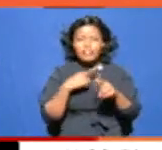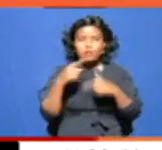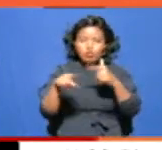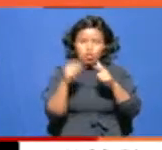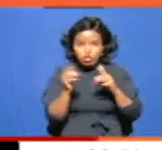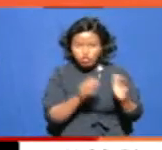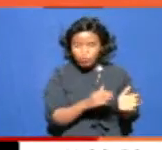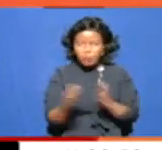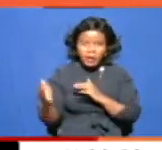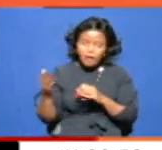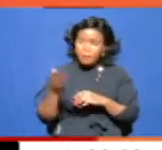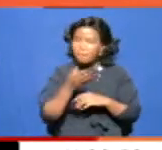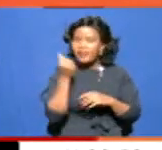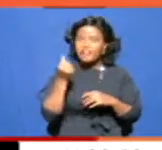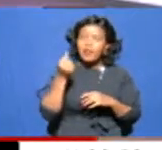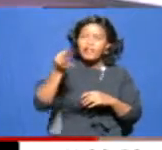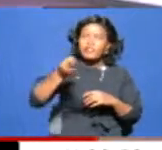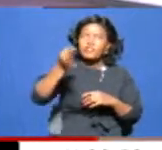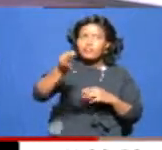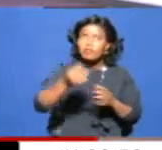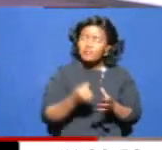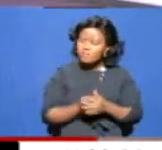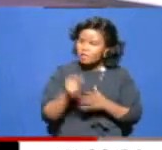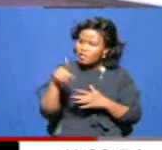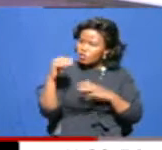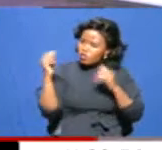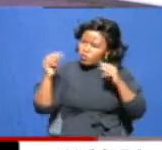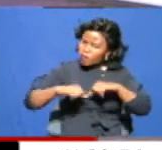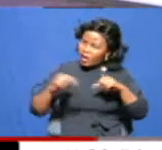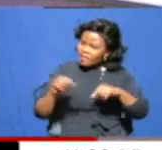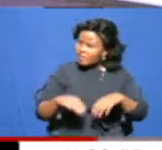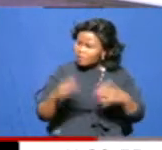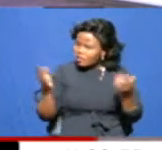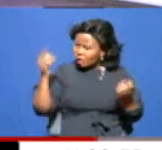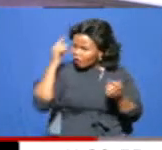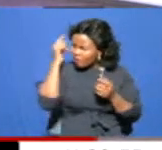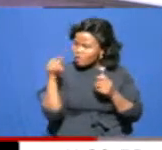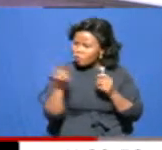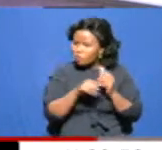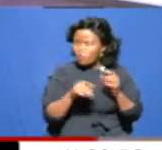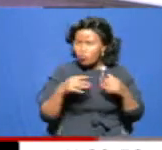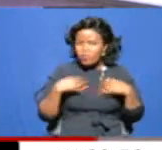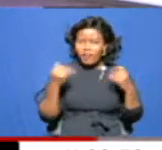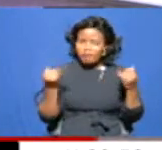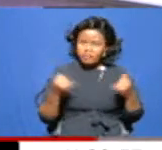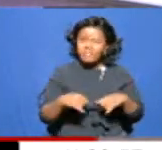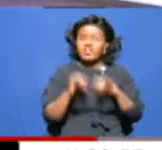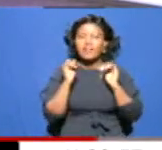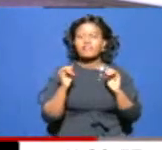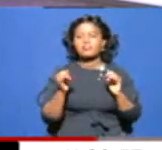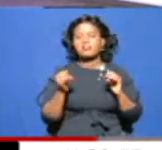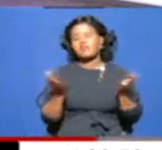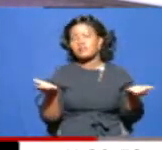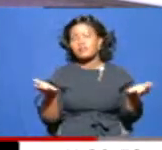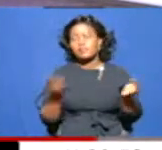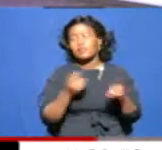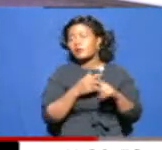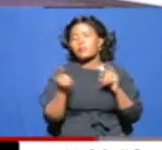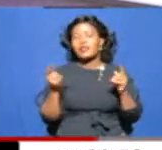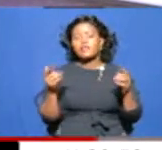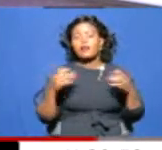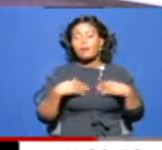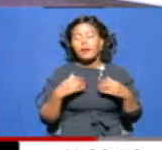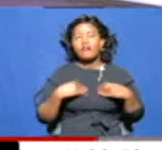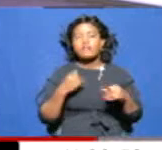Mm-hmm. Yeah. Do you agree with that, or do you think we try too much to, let's say, save face by, you know, holding our matches in all